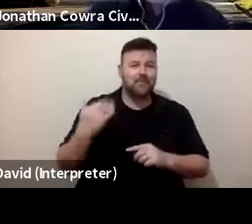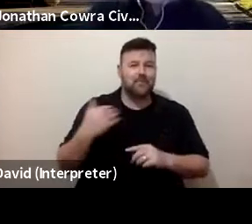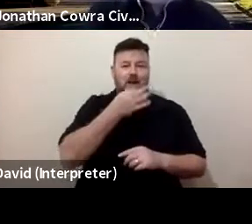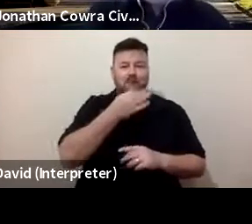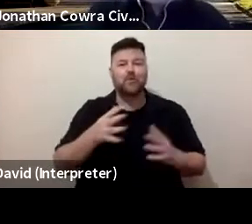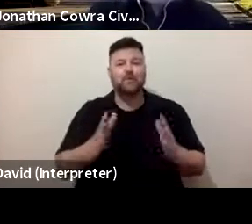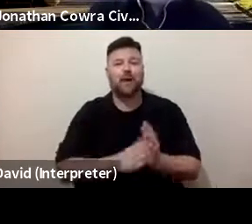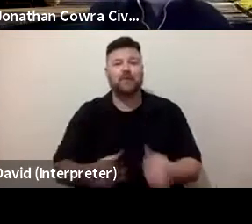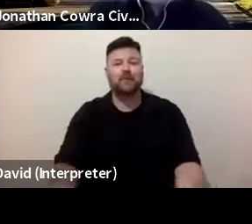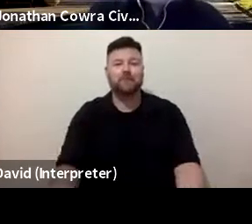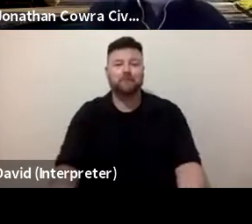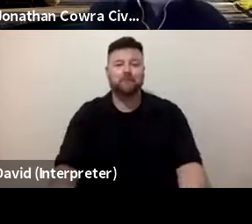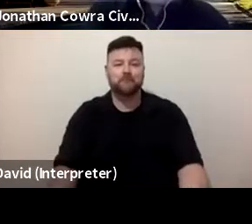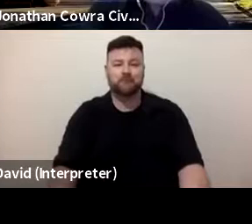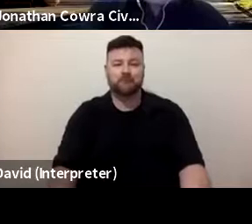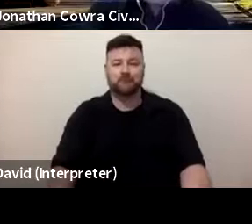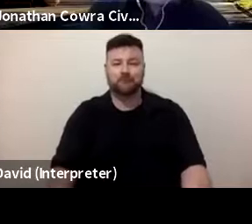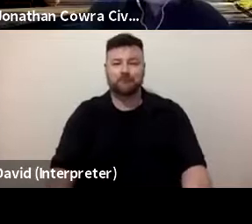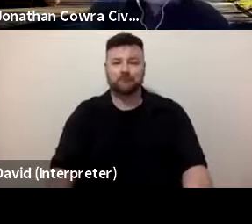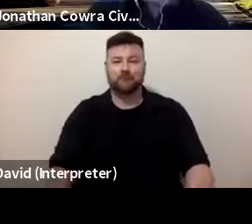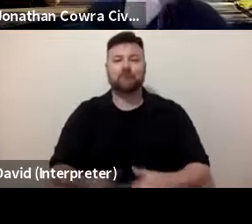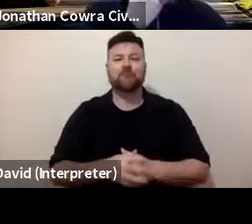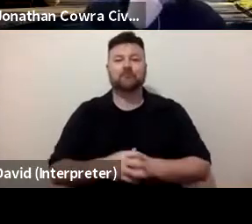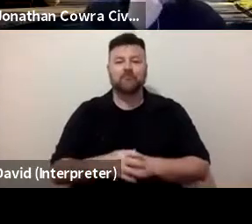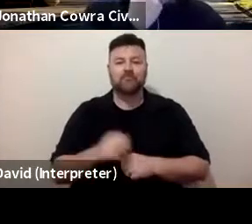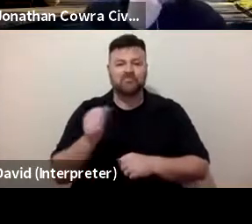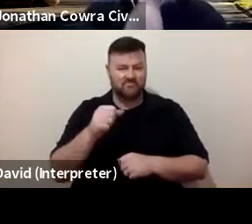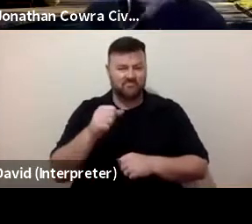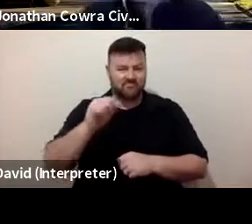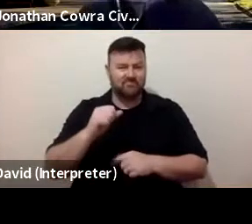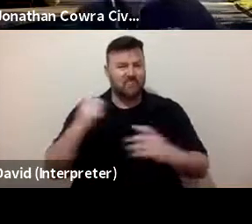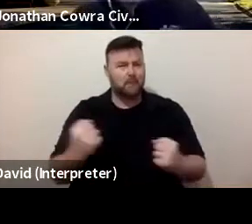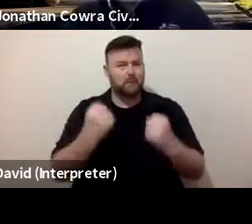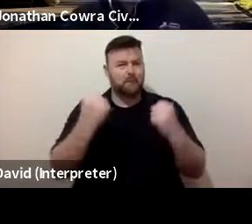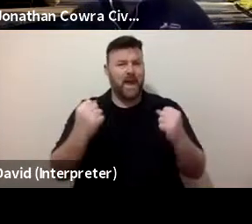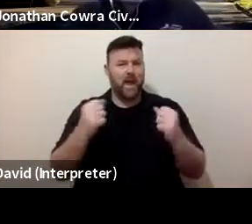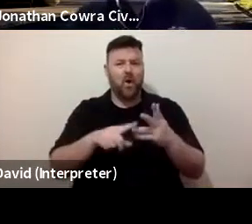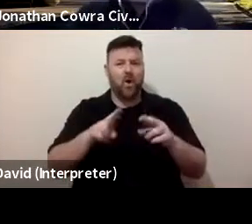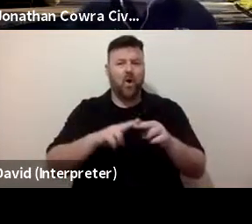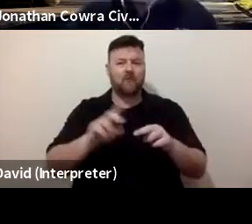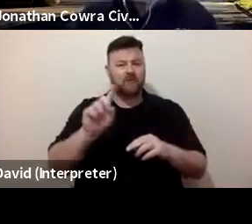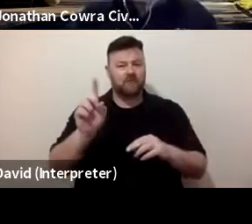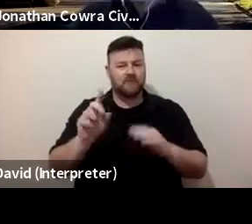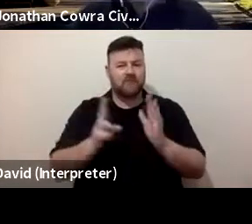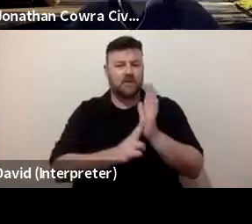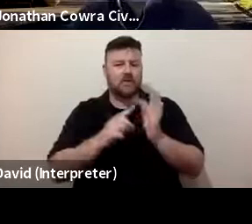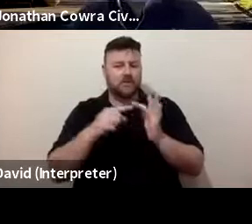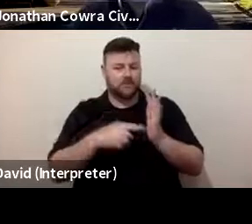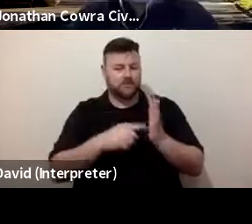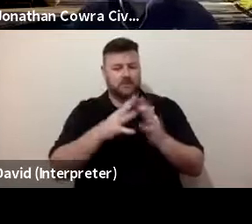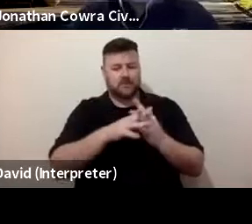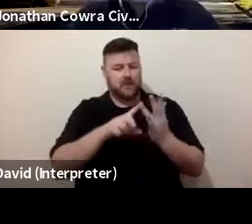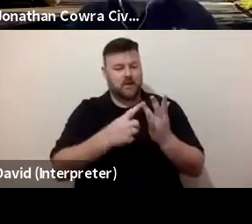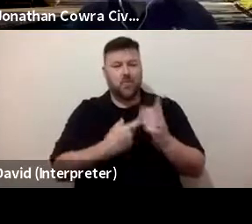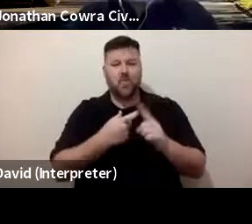Thanks, Travis. The power of the networks, it's extraordinary, isn't it? At the moment, I think, for not just connecting,